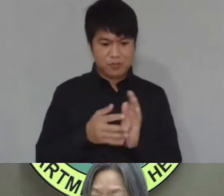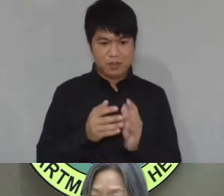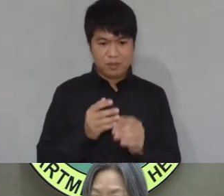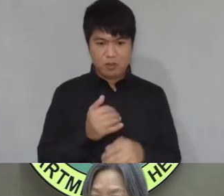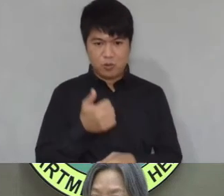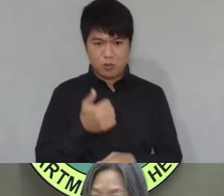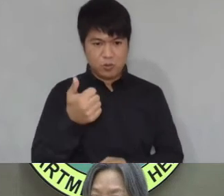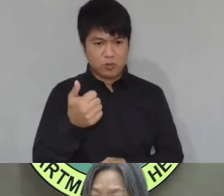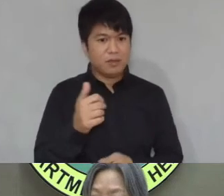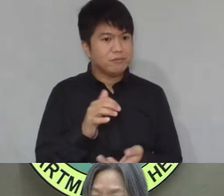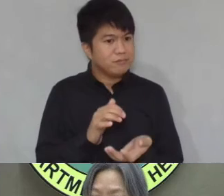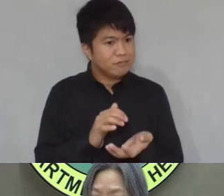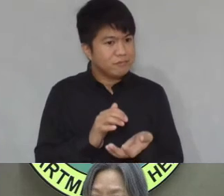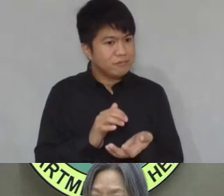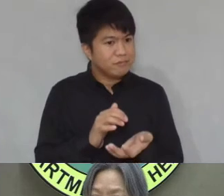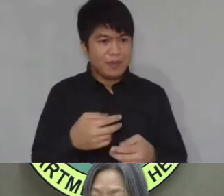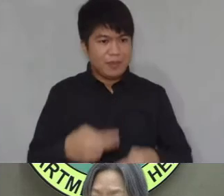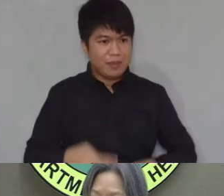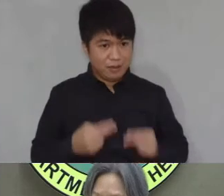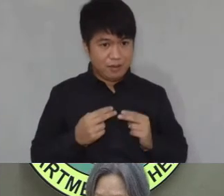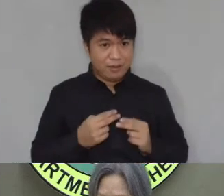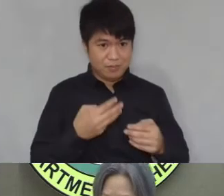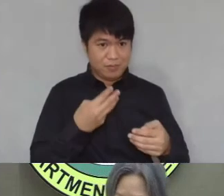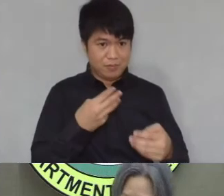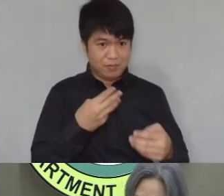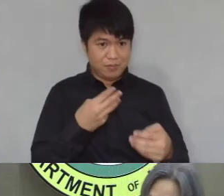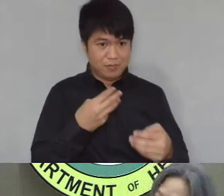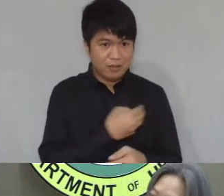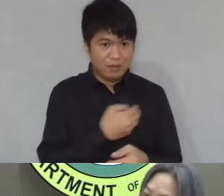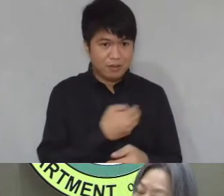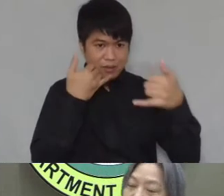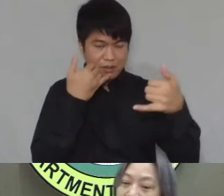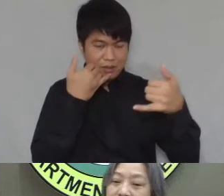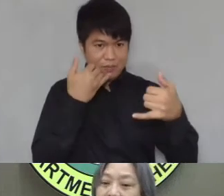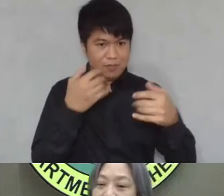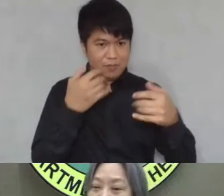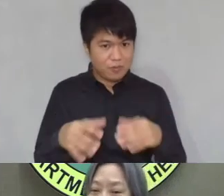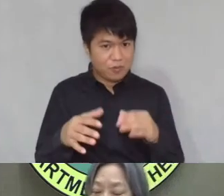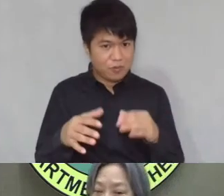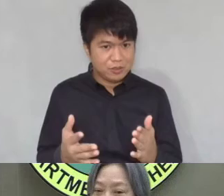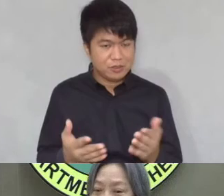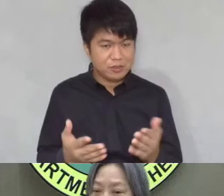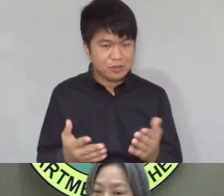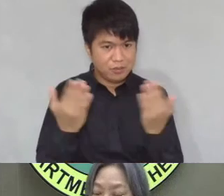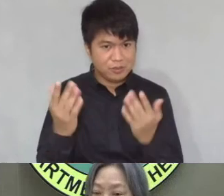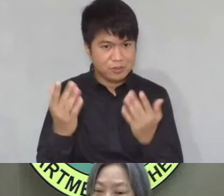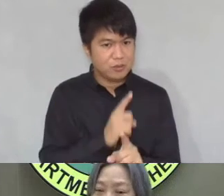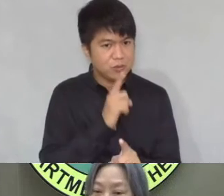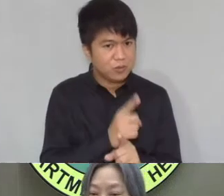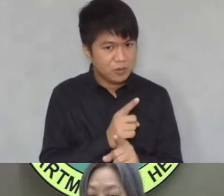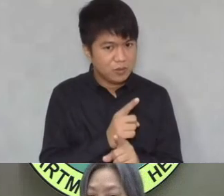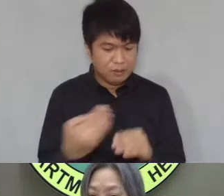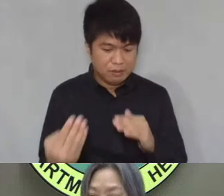be effective telehealth practitioners. And that this would not only involve competencies in the direct health services,